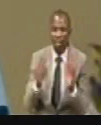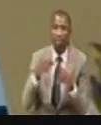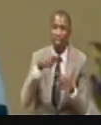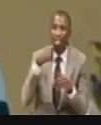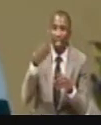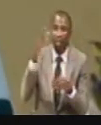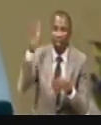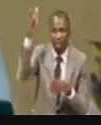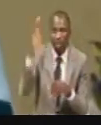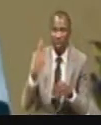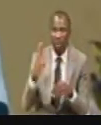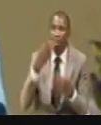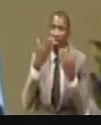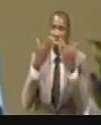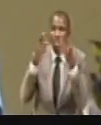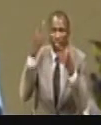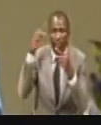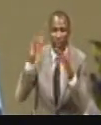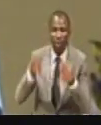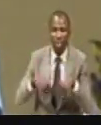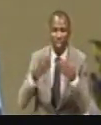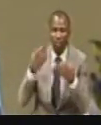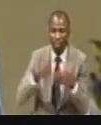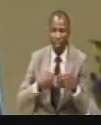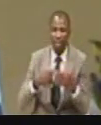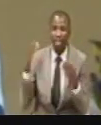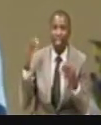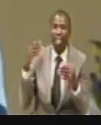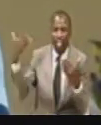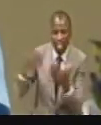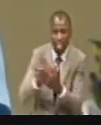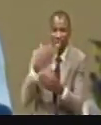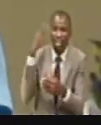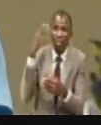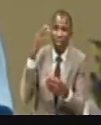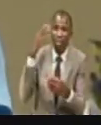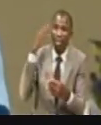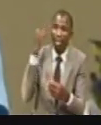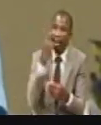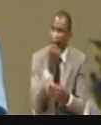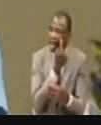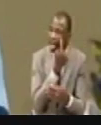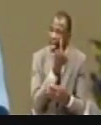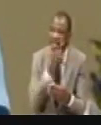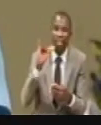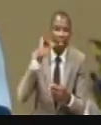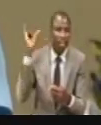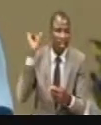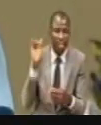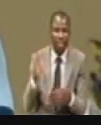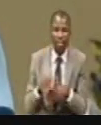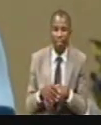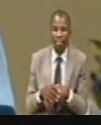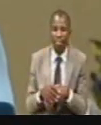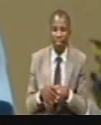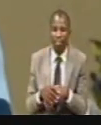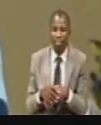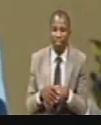saved. I'm here to tell God thank you for giving me brand new eyes